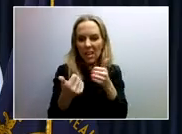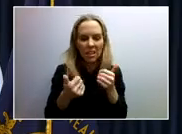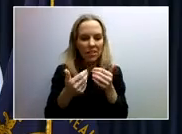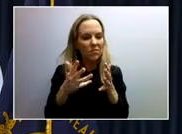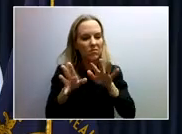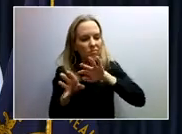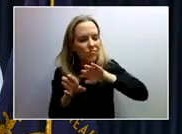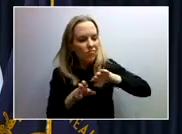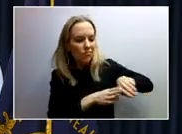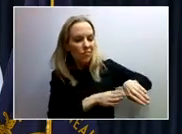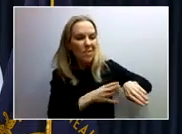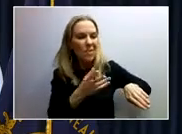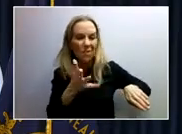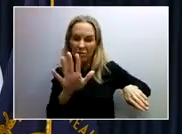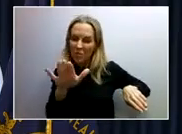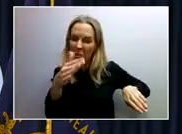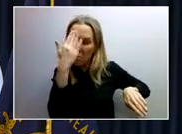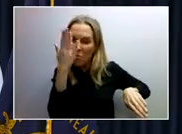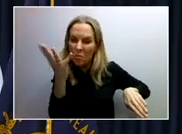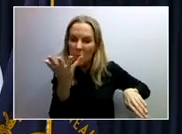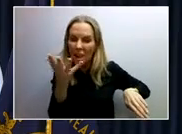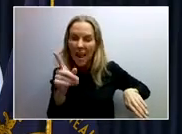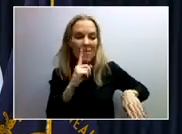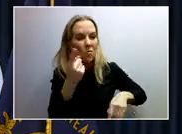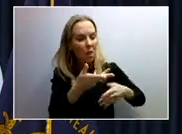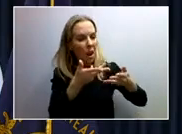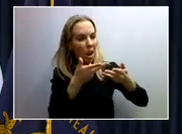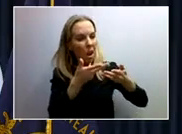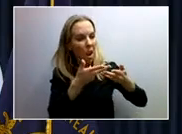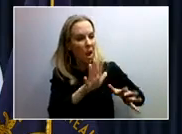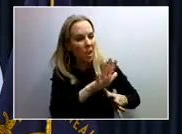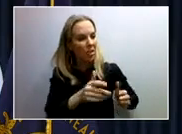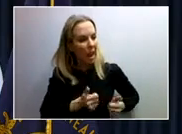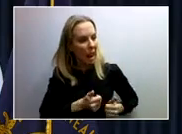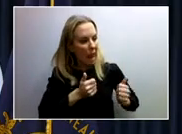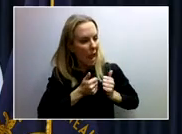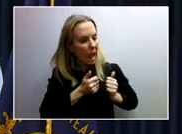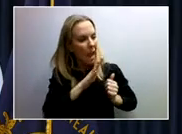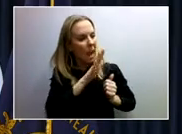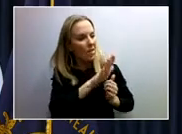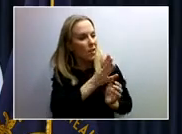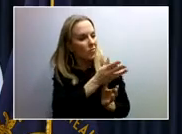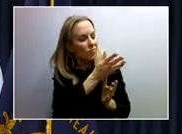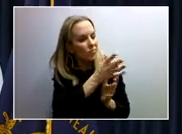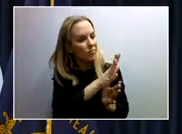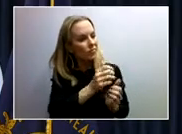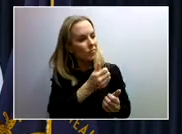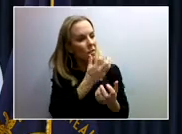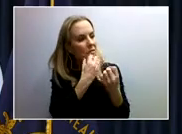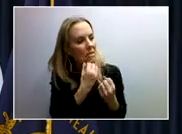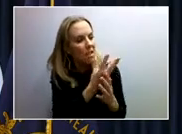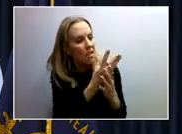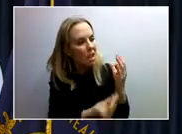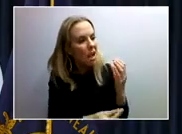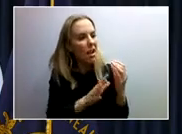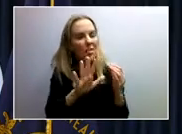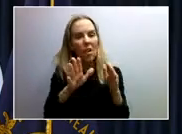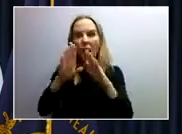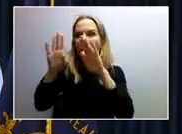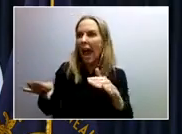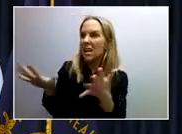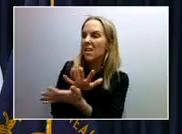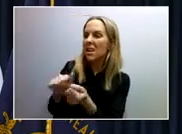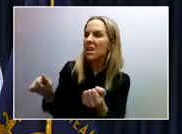house or lost their lives, none of the stuff that we've argued about matters all that much. And instead,